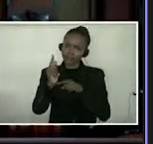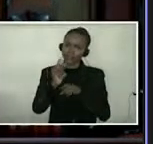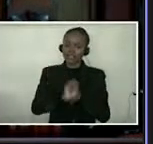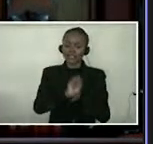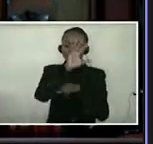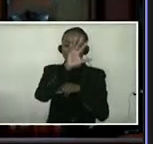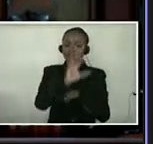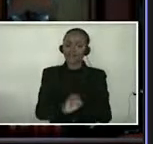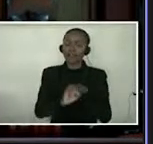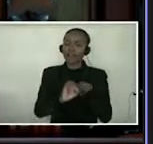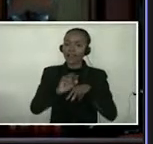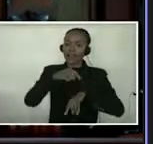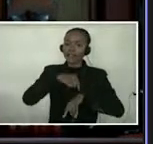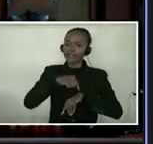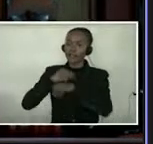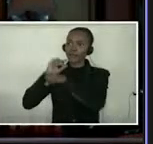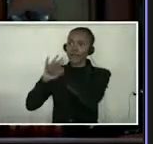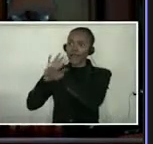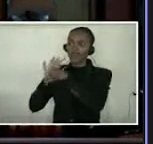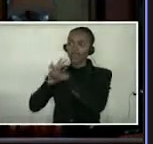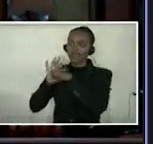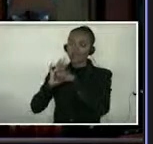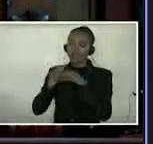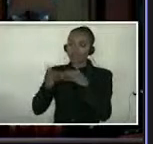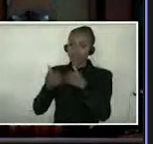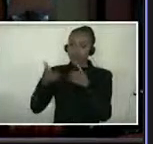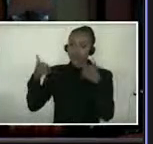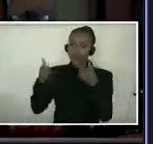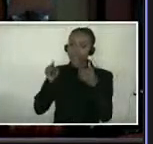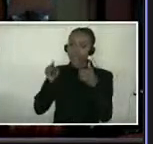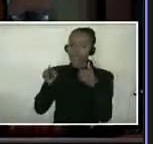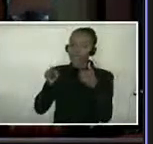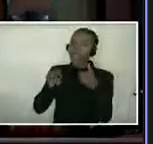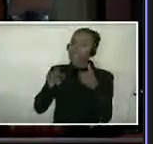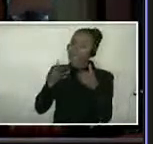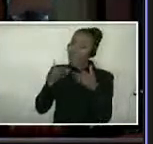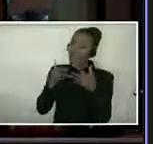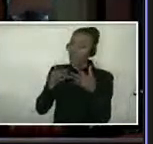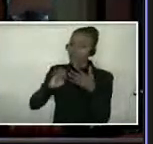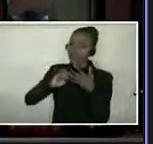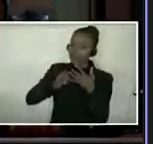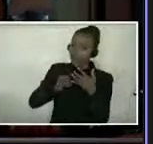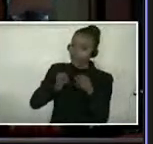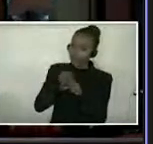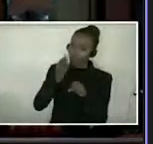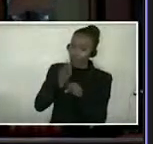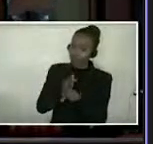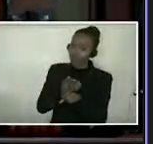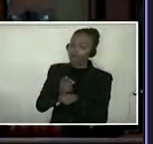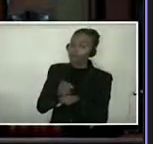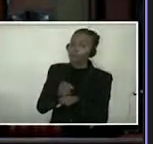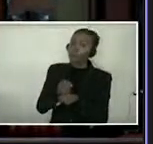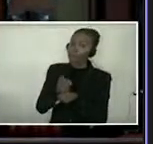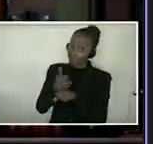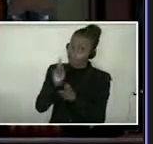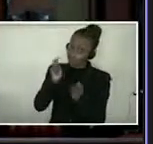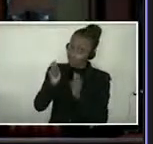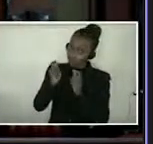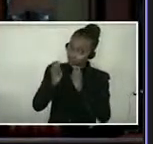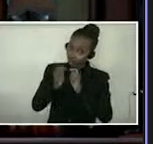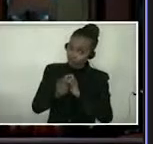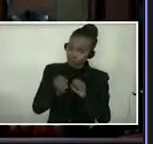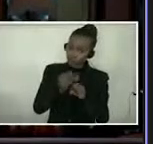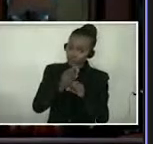regimes produced a library and information service center that enable racial stratification and inequalities in its laws and